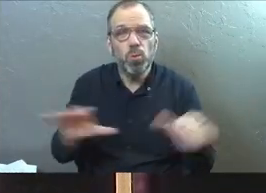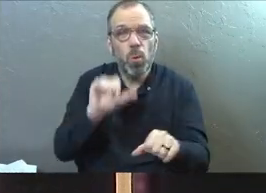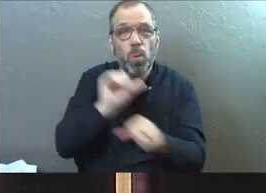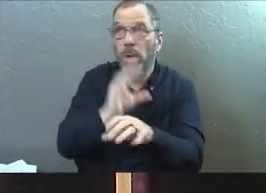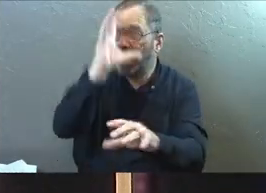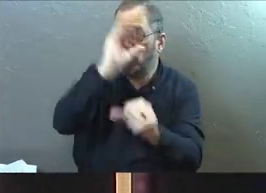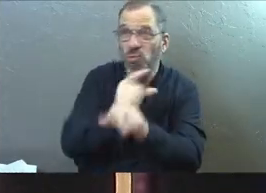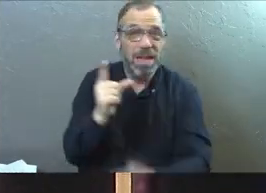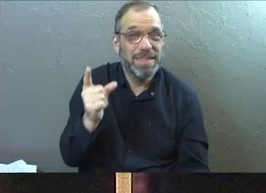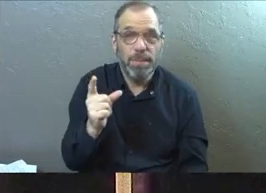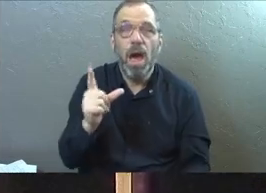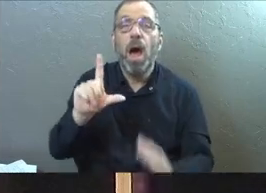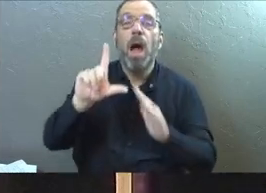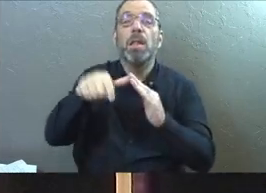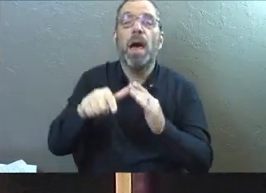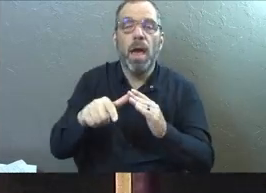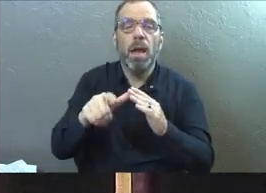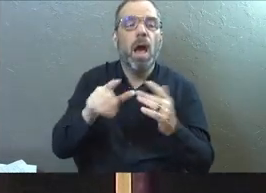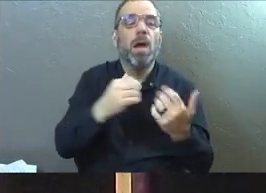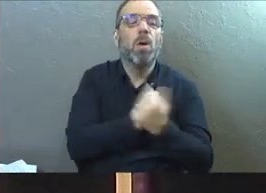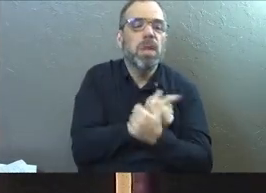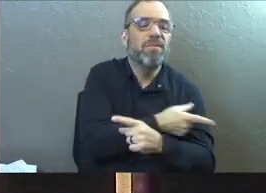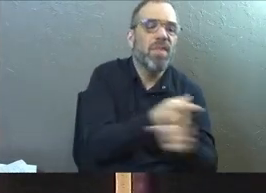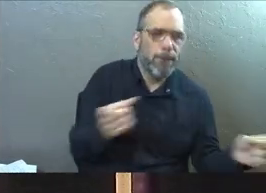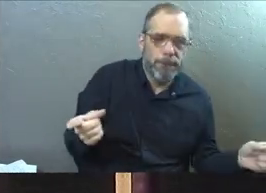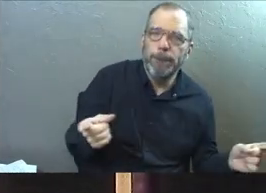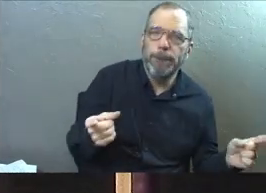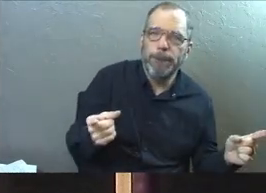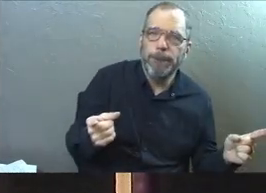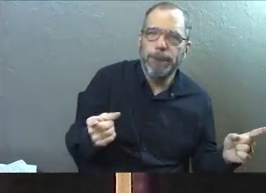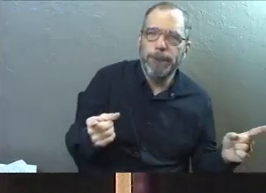we just got to trust what he's doing here. And down the road, he may go, go love those people.